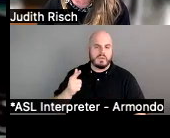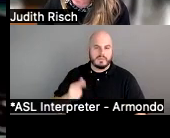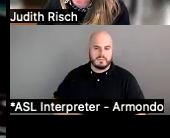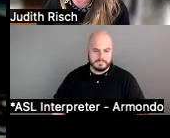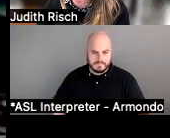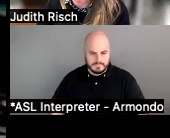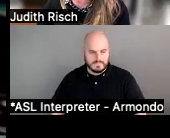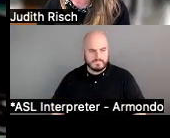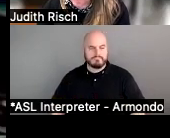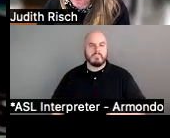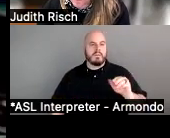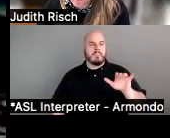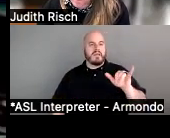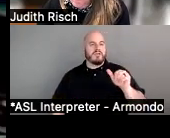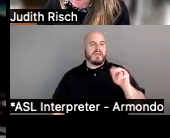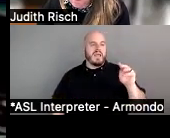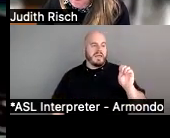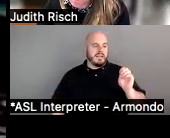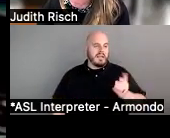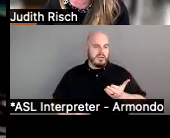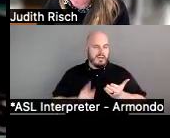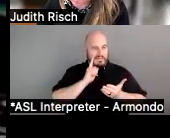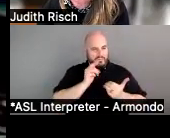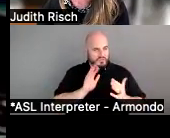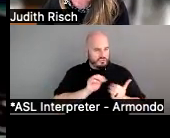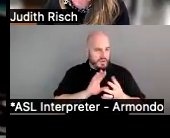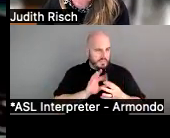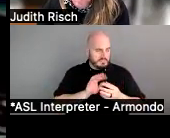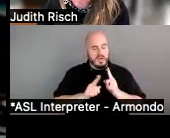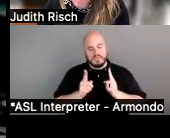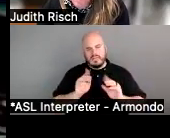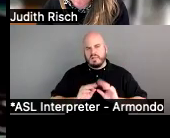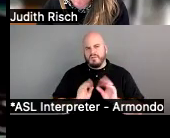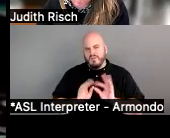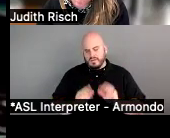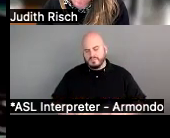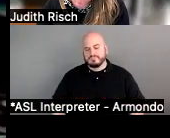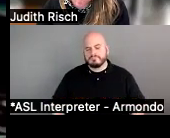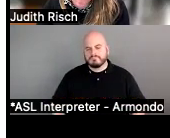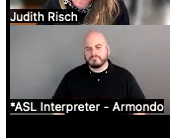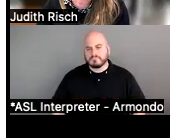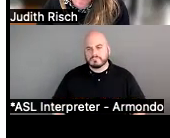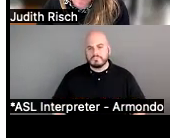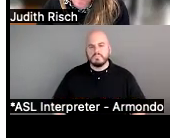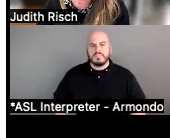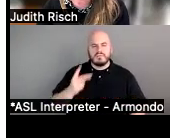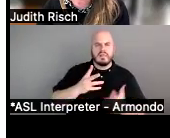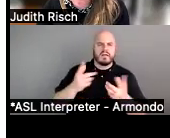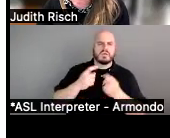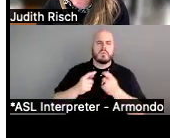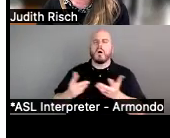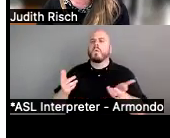This is Marianne here. I think you addressed this, but just to clarify, I have seen a lot of questions about, well, what if it's just